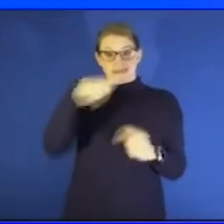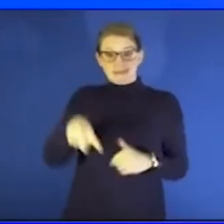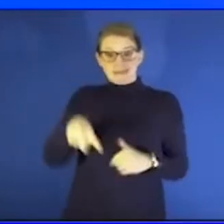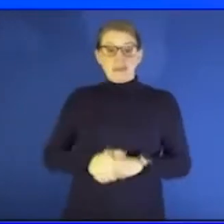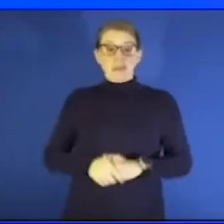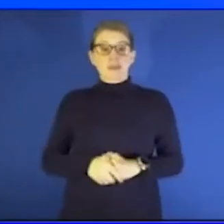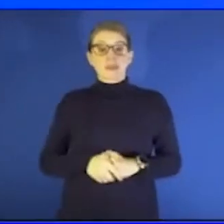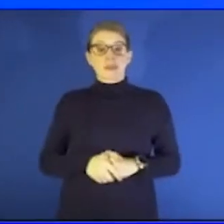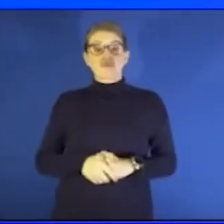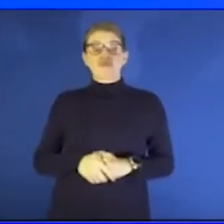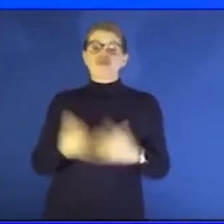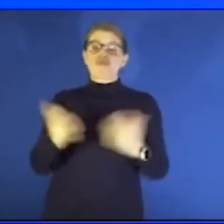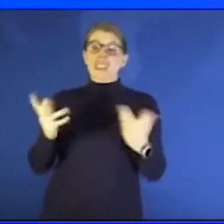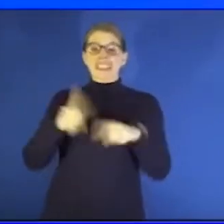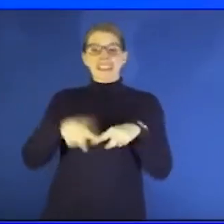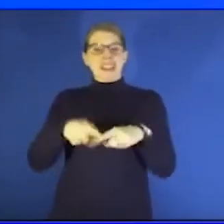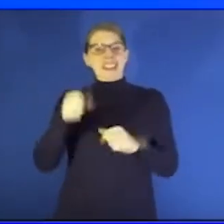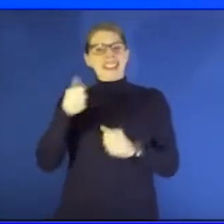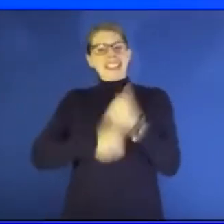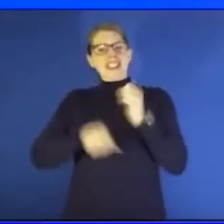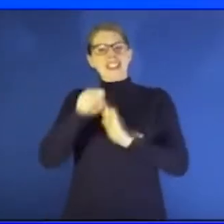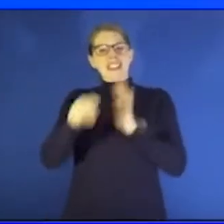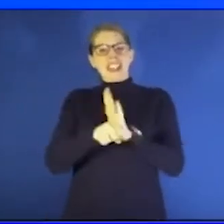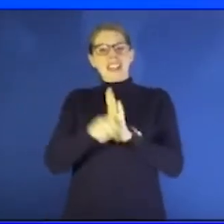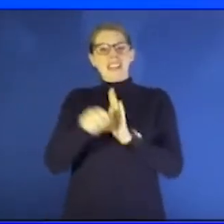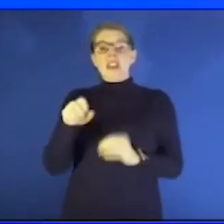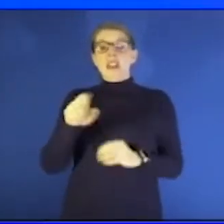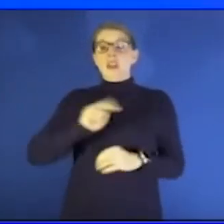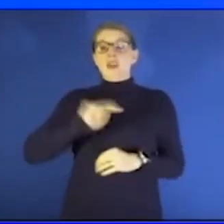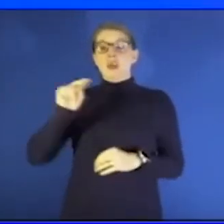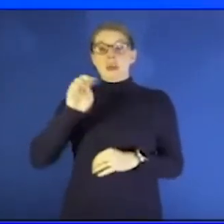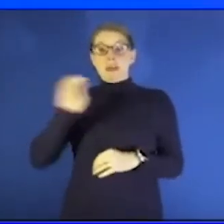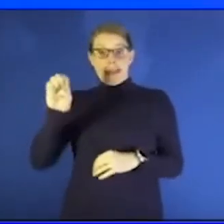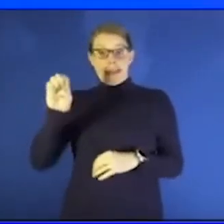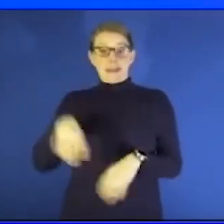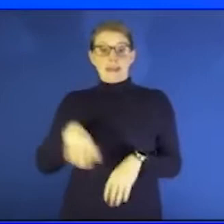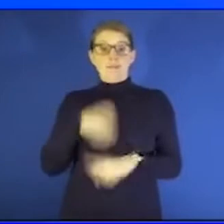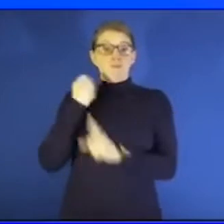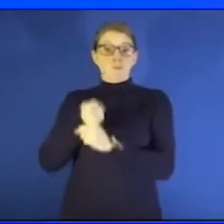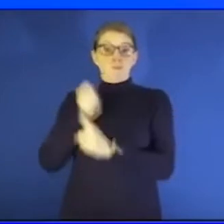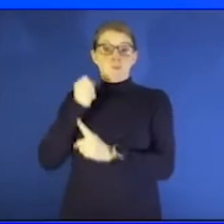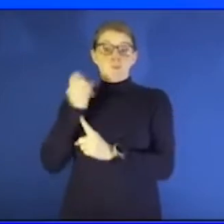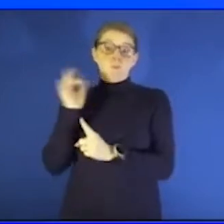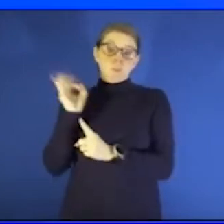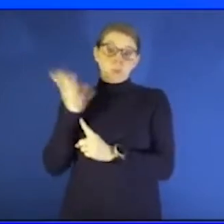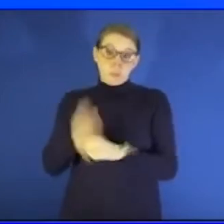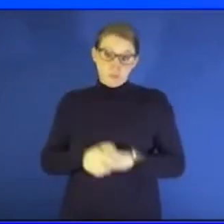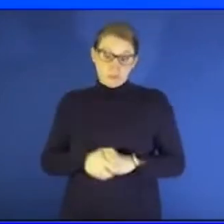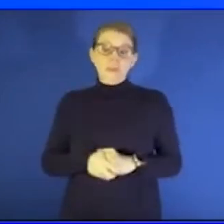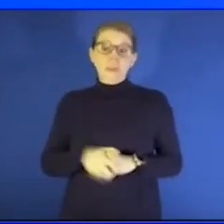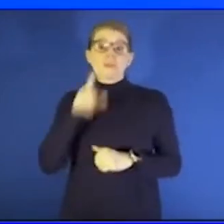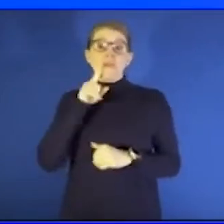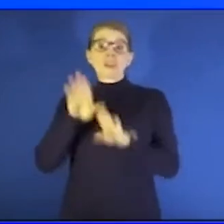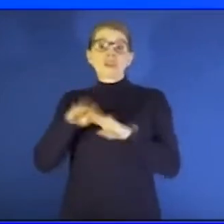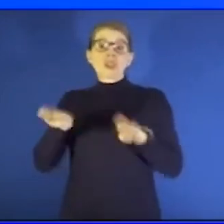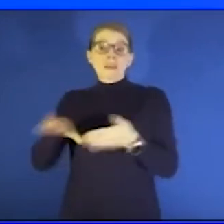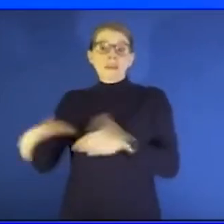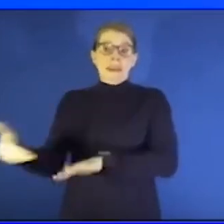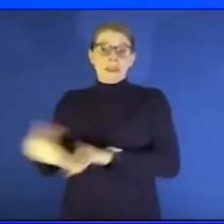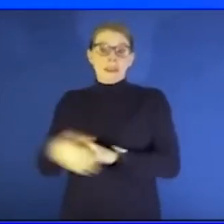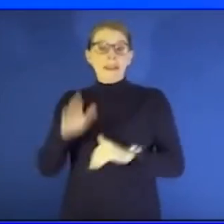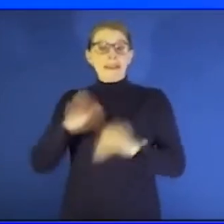in different states across the country. The Northeast has been hit, harder for the most part in child deaths than we have.